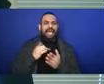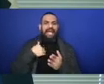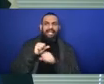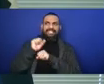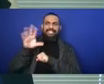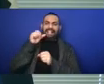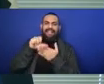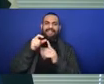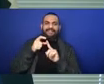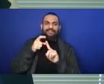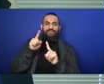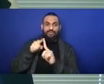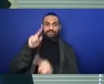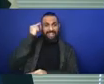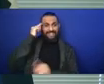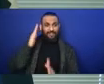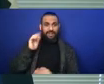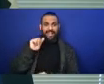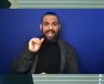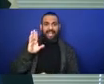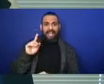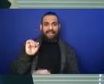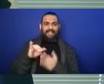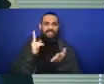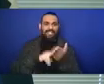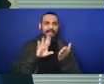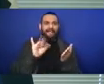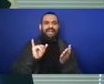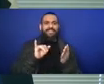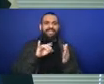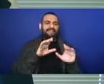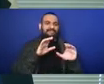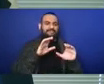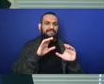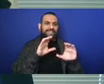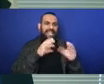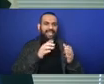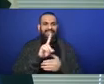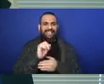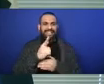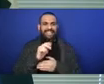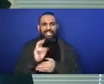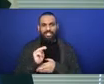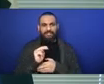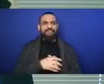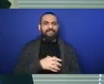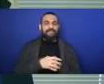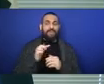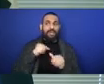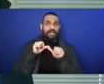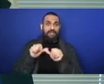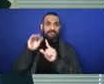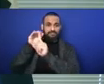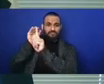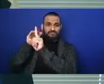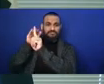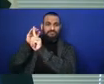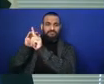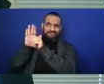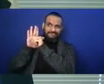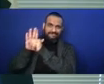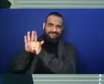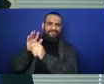and quarantining every migrant in order to, again, process people with humanity, and number two, make sure that we keep